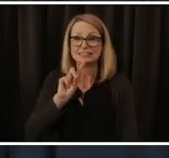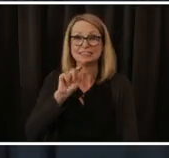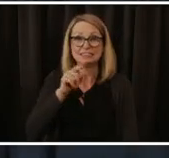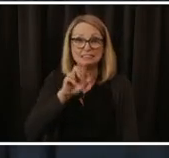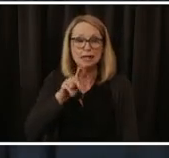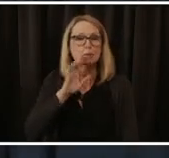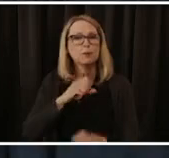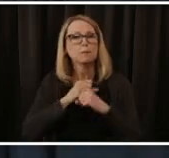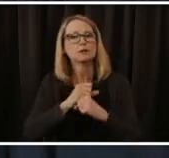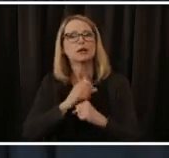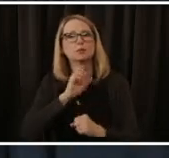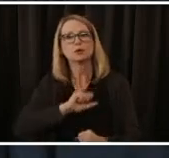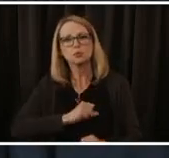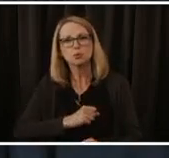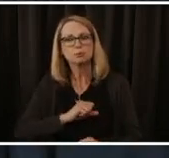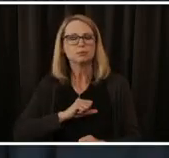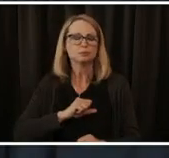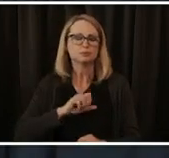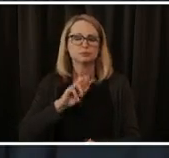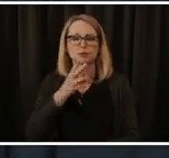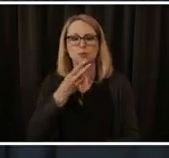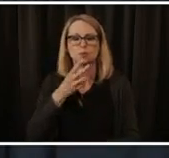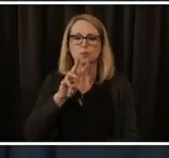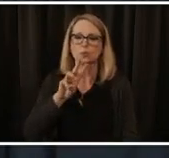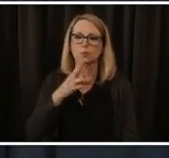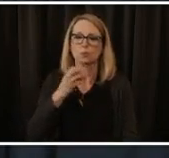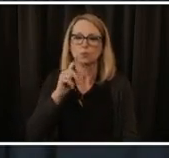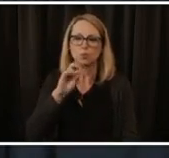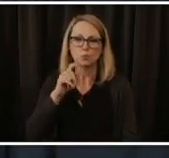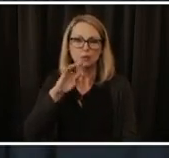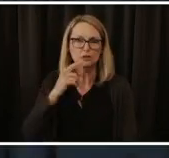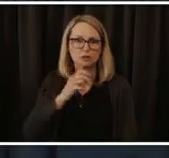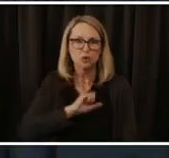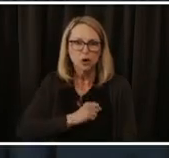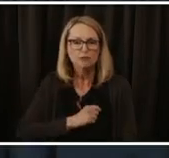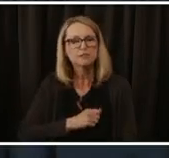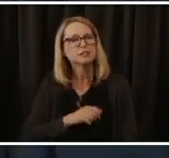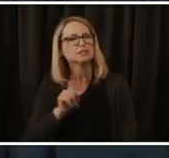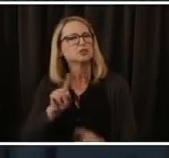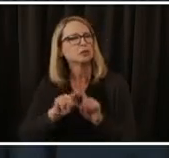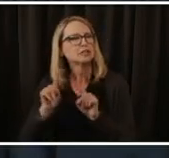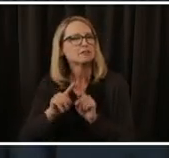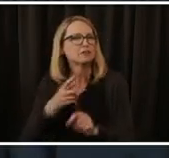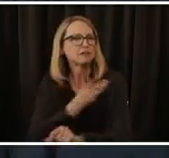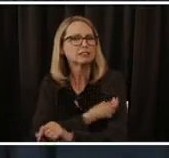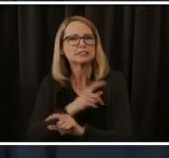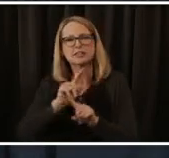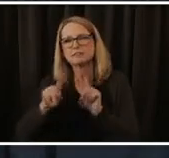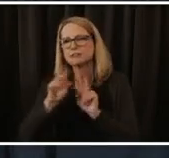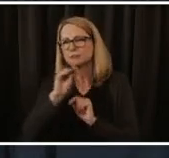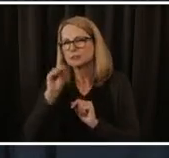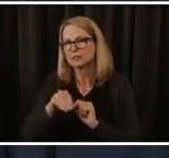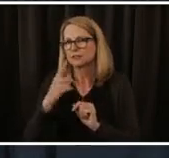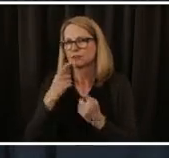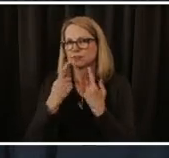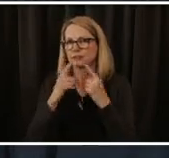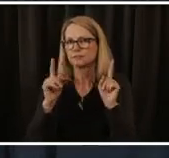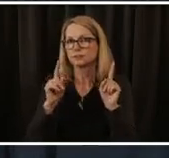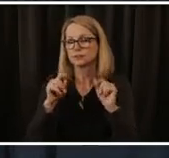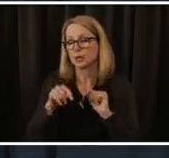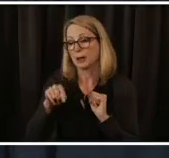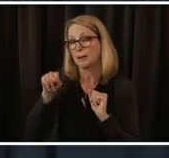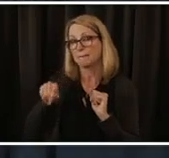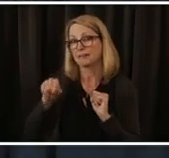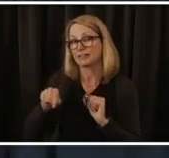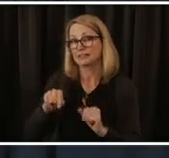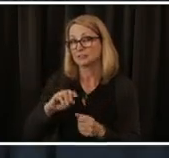cough. The flu vaccine is 40 to 60% effective. This vaccine, really a triumph of modern science, ranks